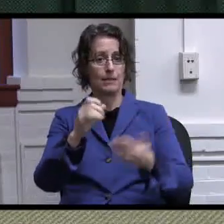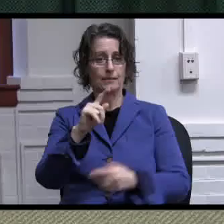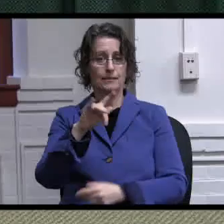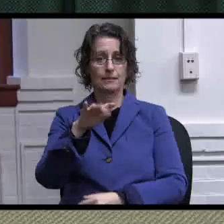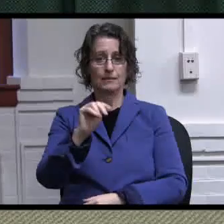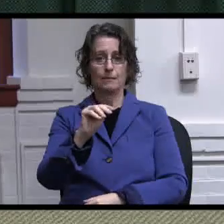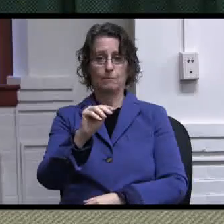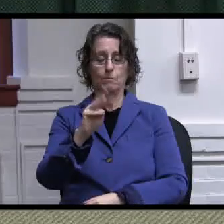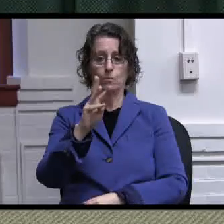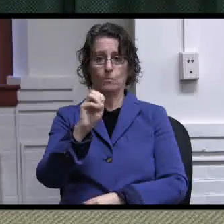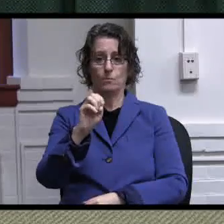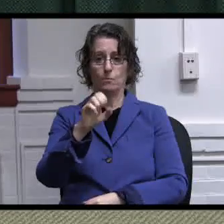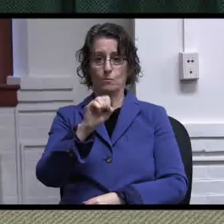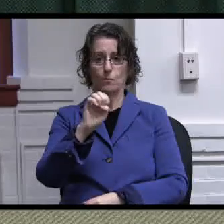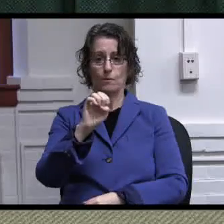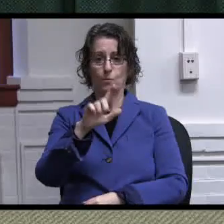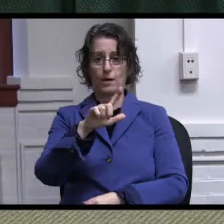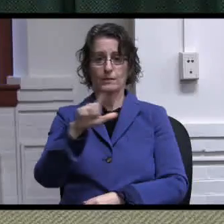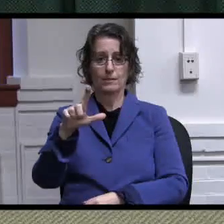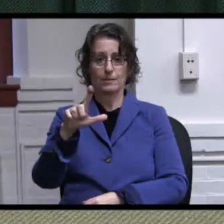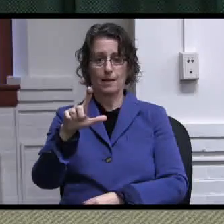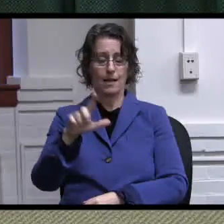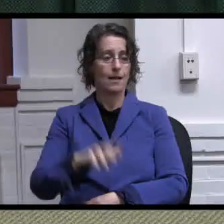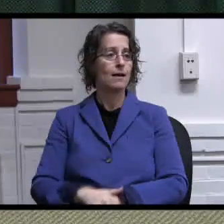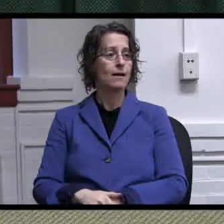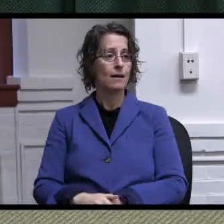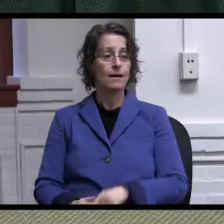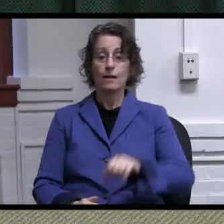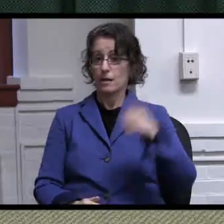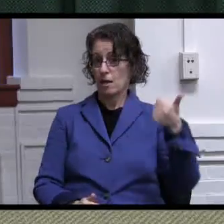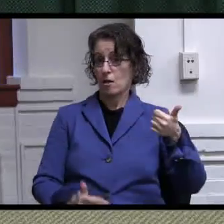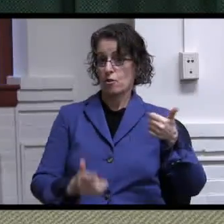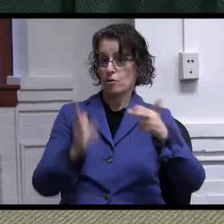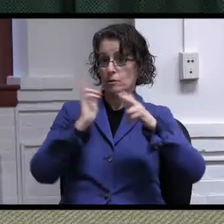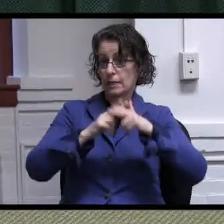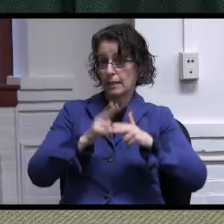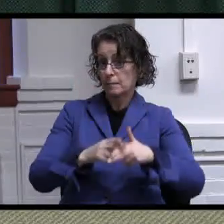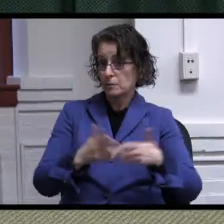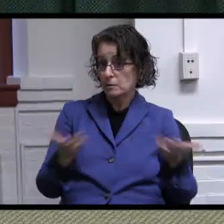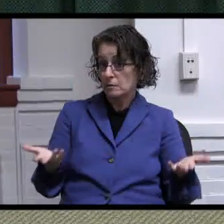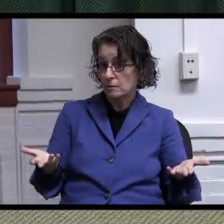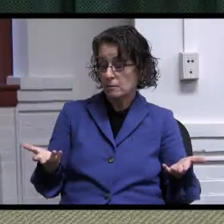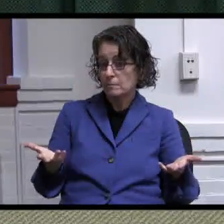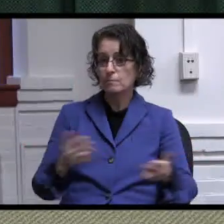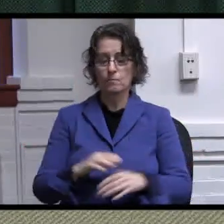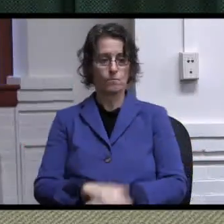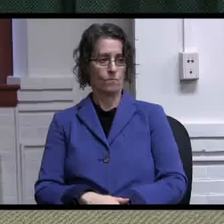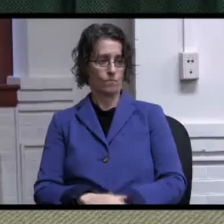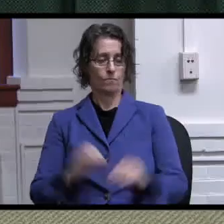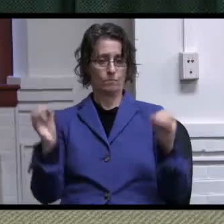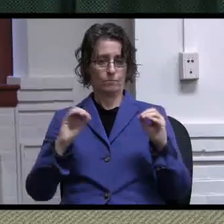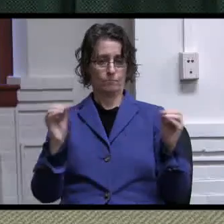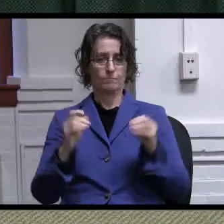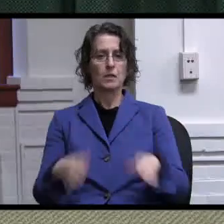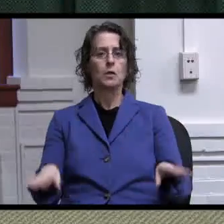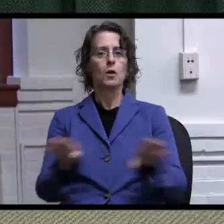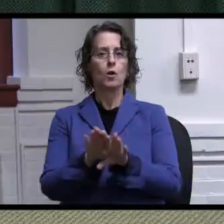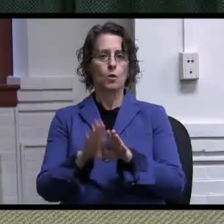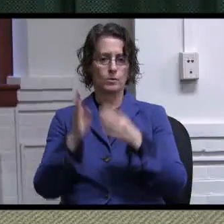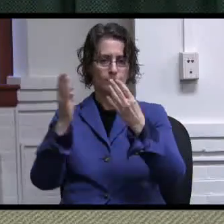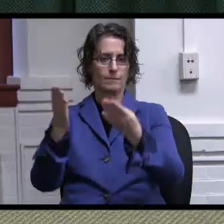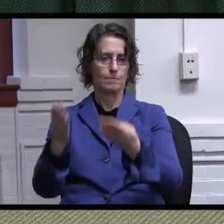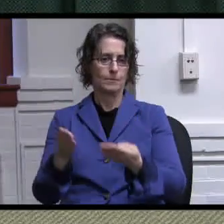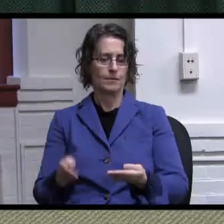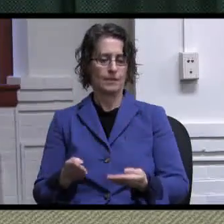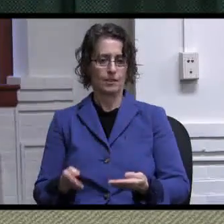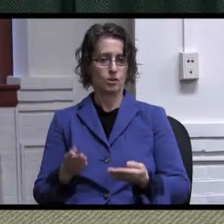Tim Wessel has been nominated for clerk. Any other nominations for clerk? All right, we're going to close nominations unless